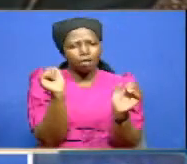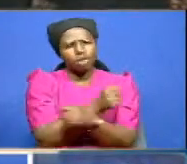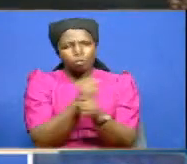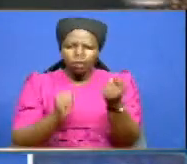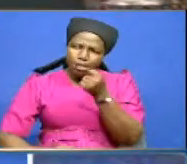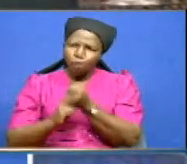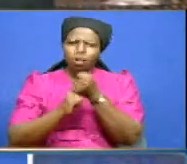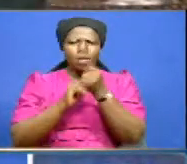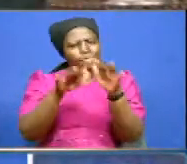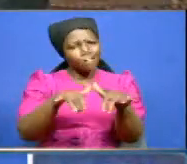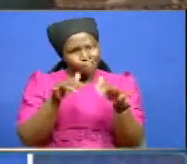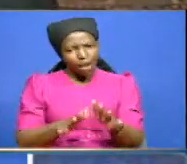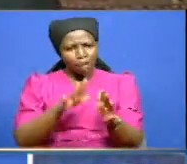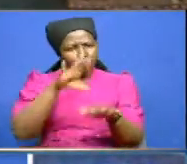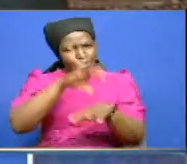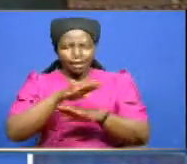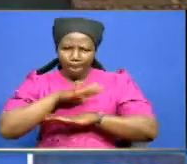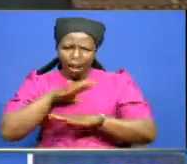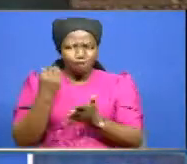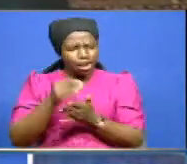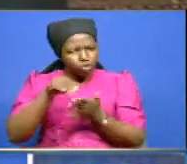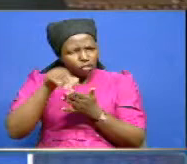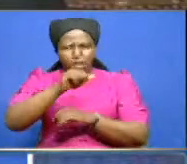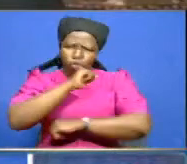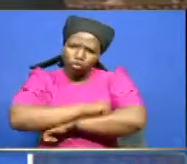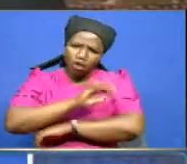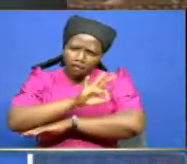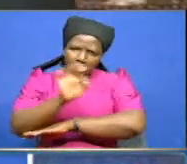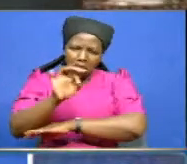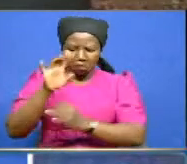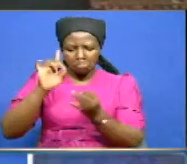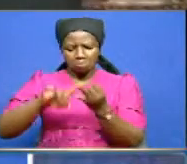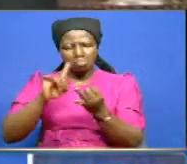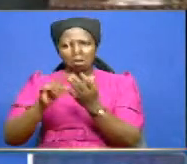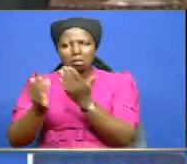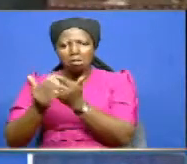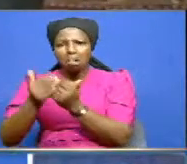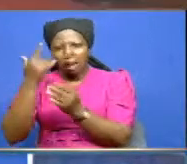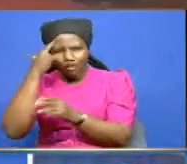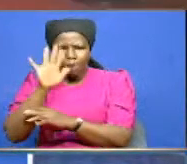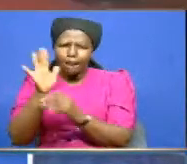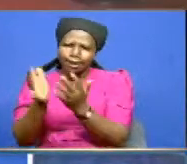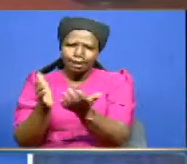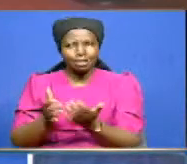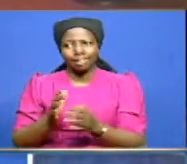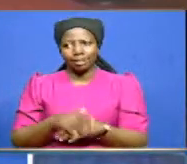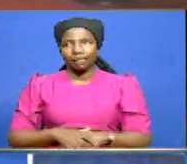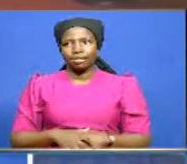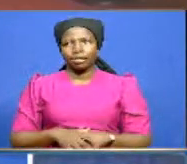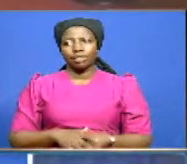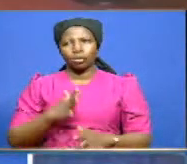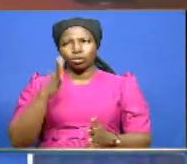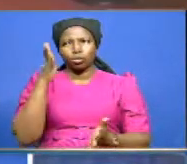peasant farmers in getting enough money to pay school fees, take care for their needs. Know some